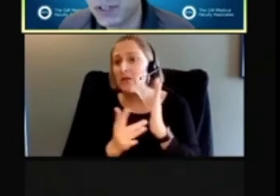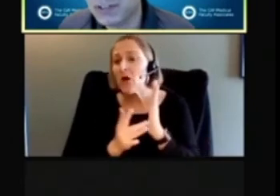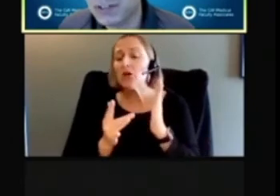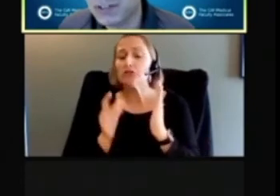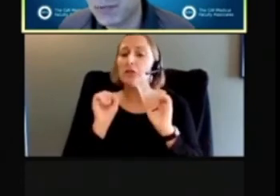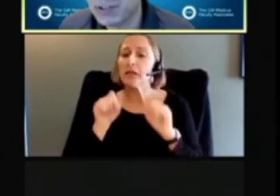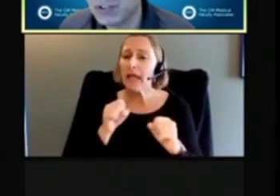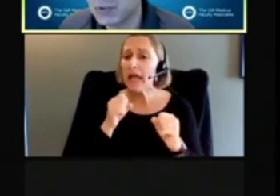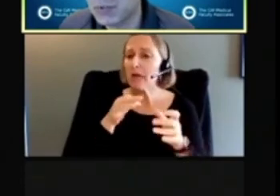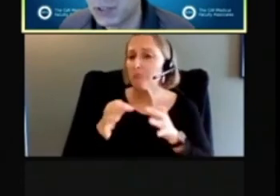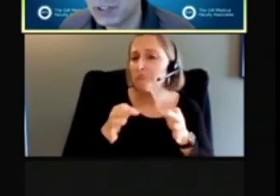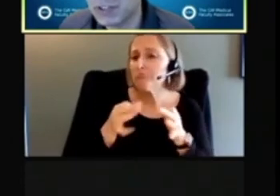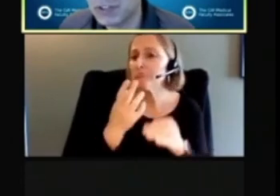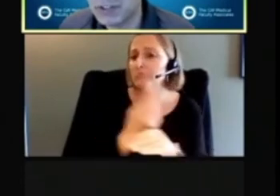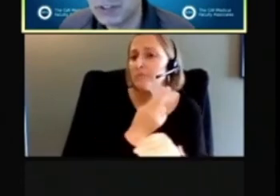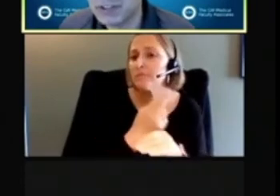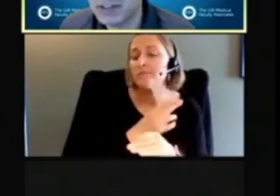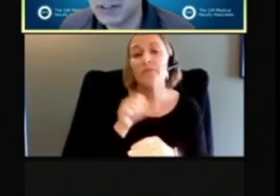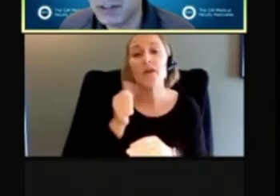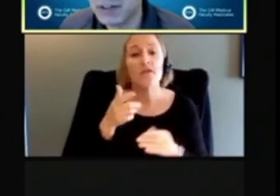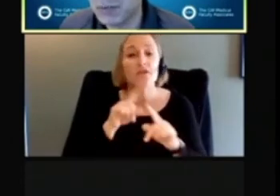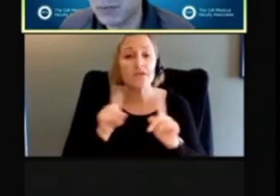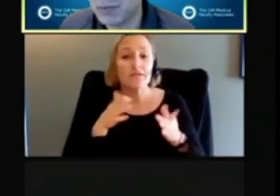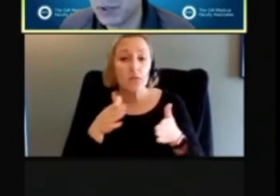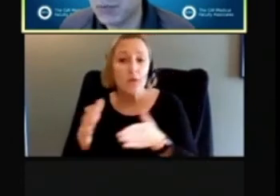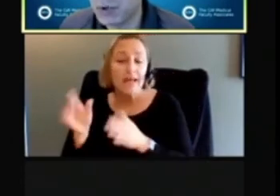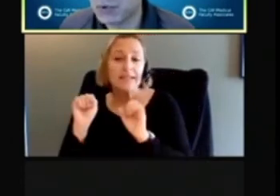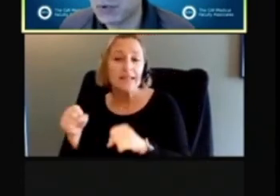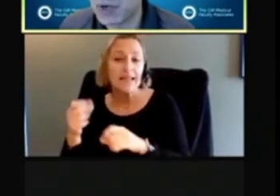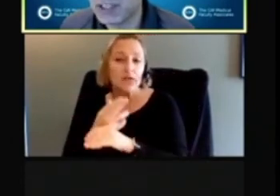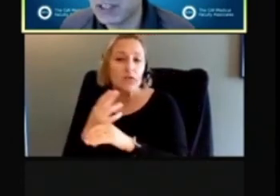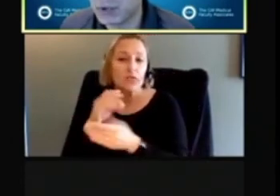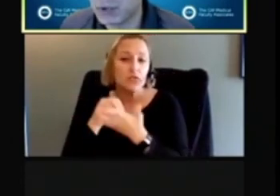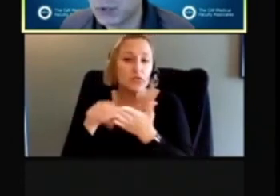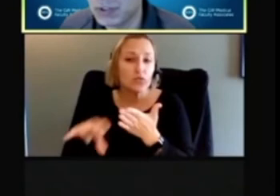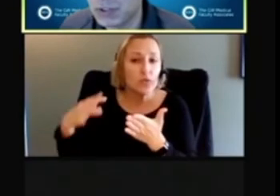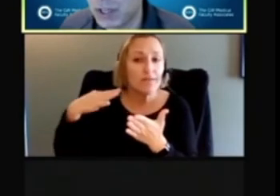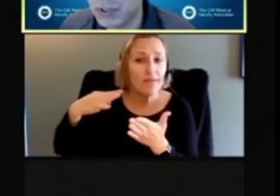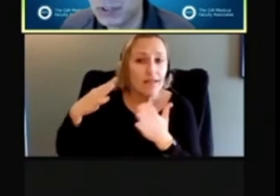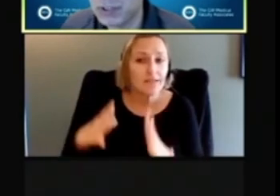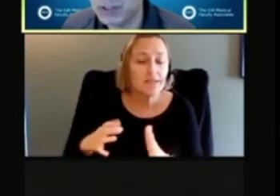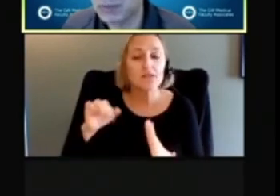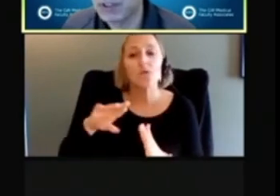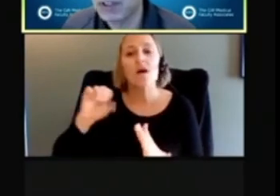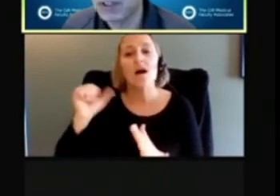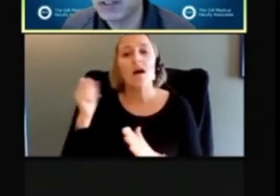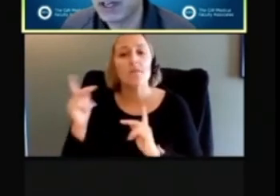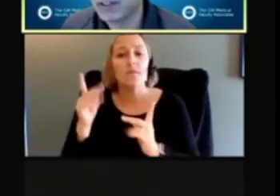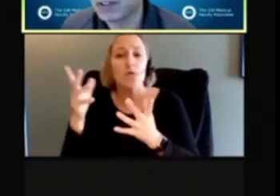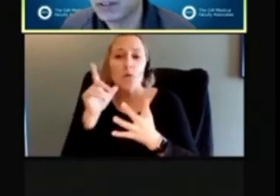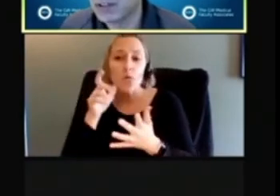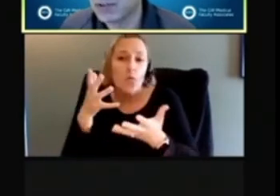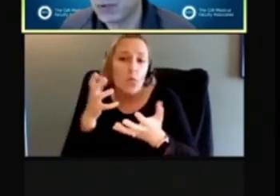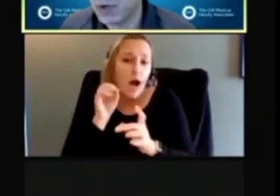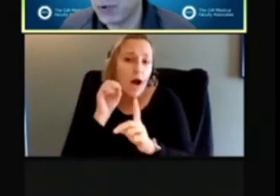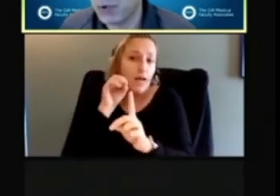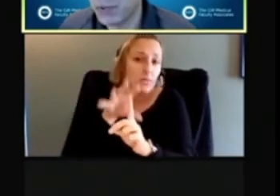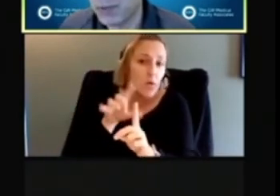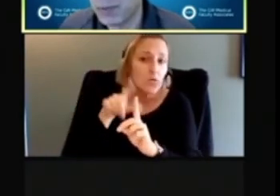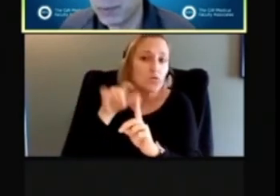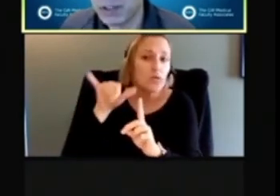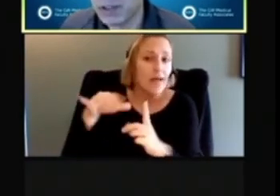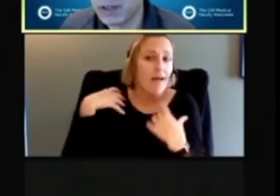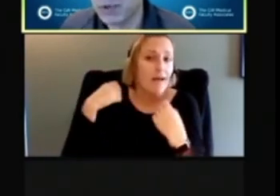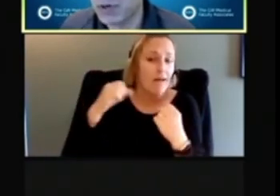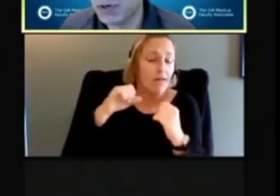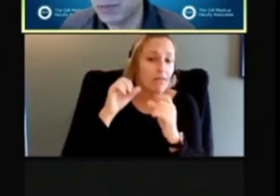Other ways to leverage student volunteers and other folks who are trying to get exposure into the healthcare system. I think this is another great role for